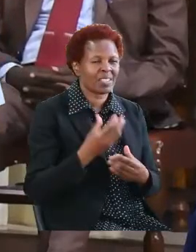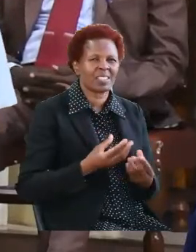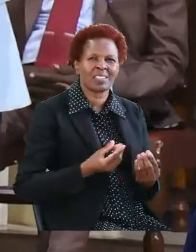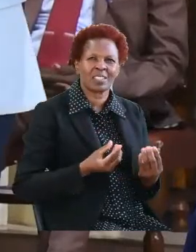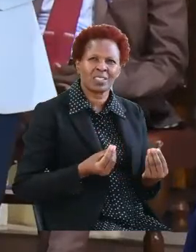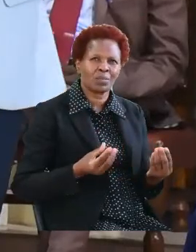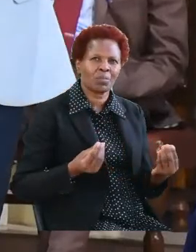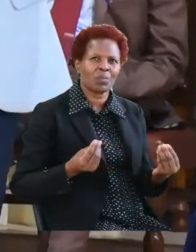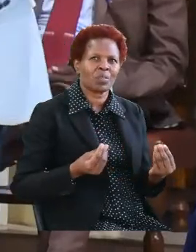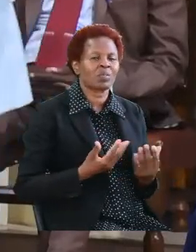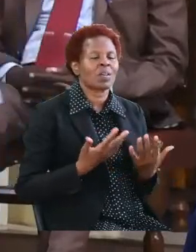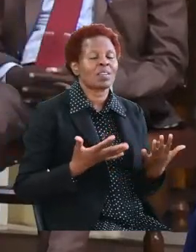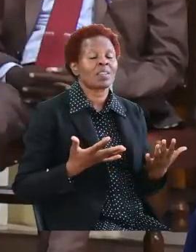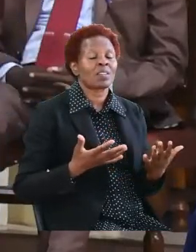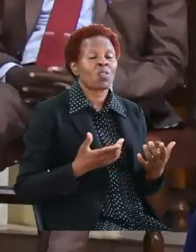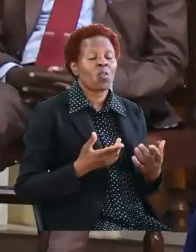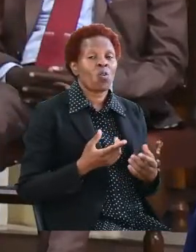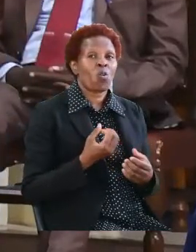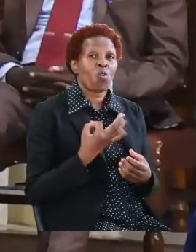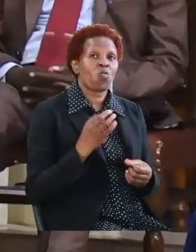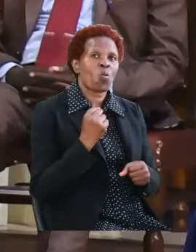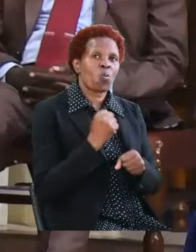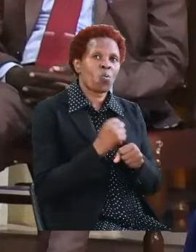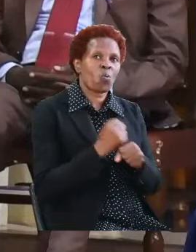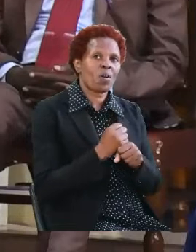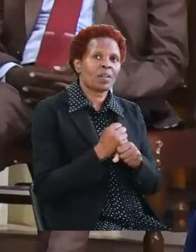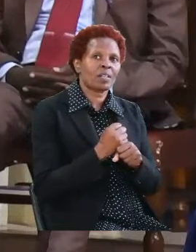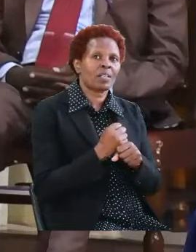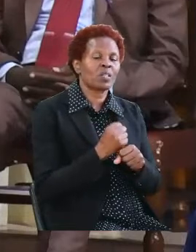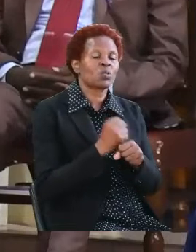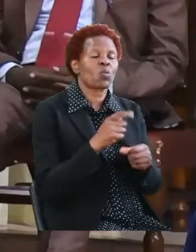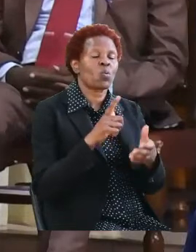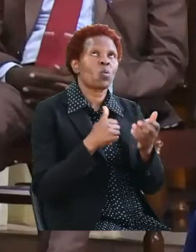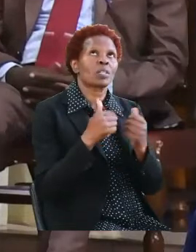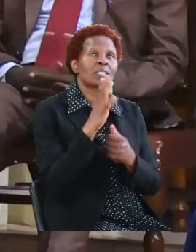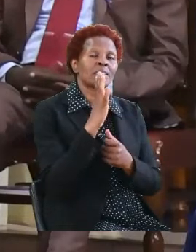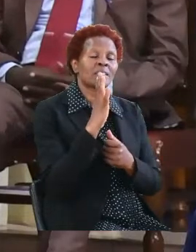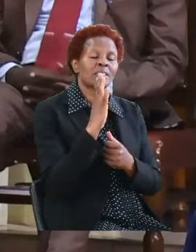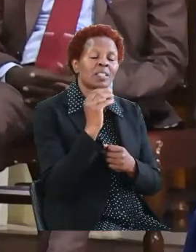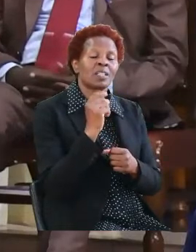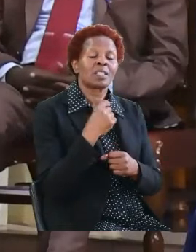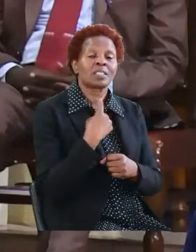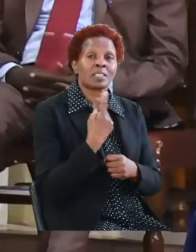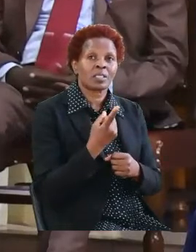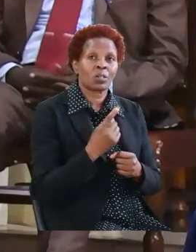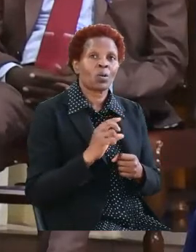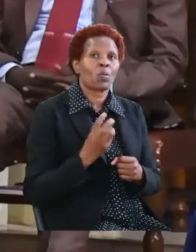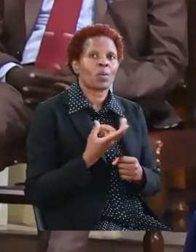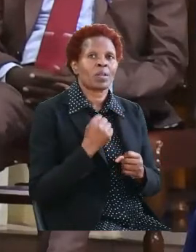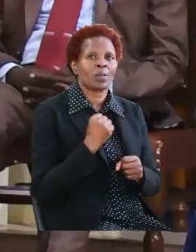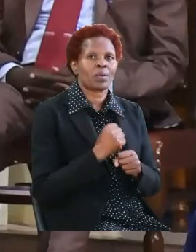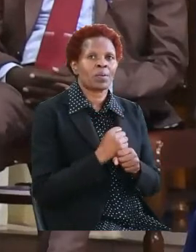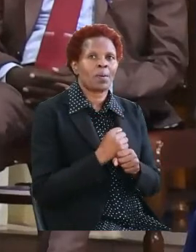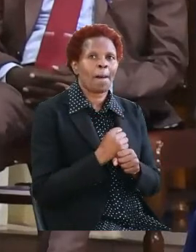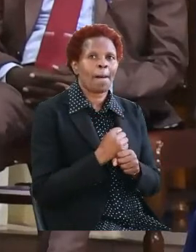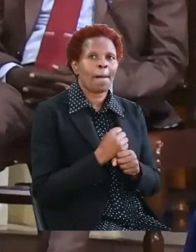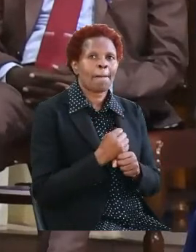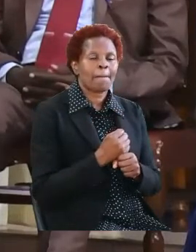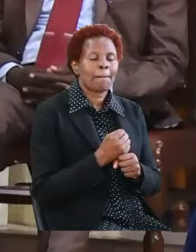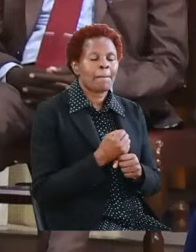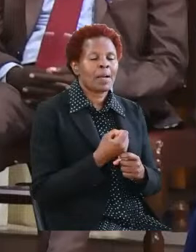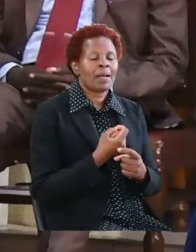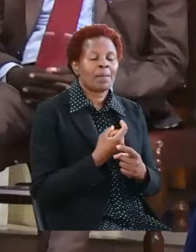concept of working and doing what the Lord wanted them to do. And because they did not do this,